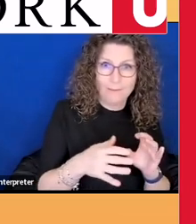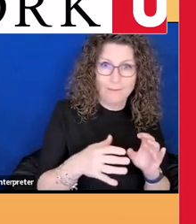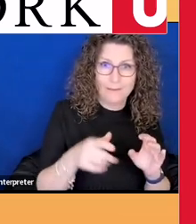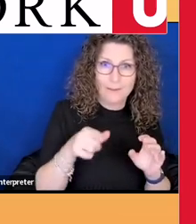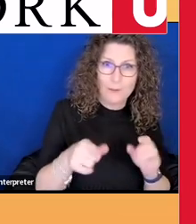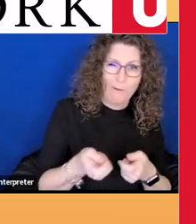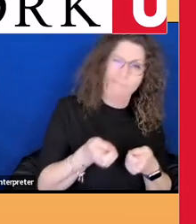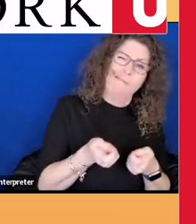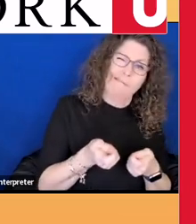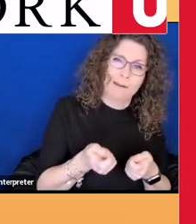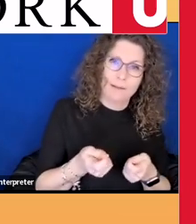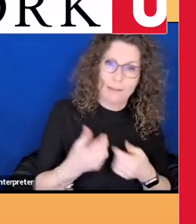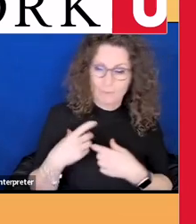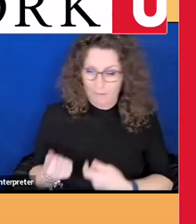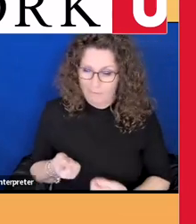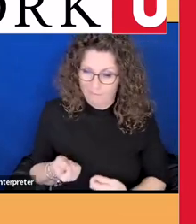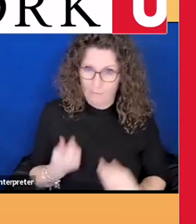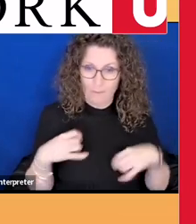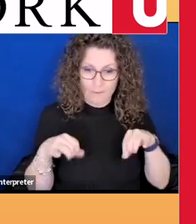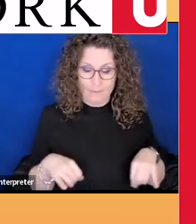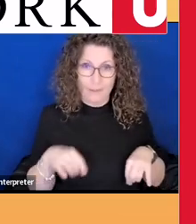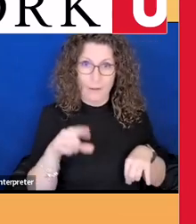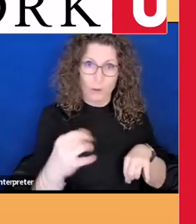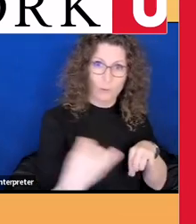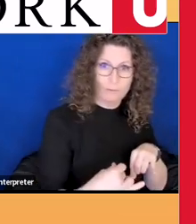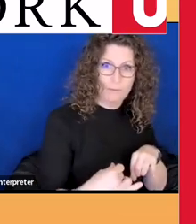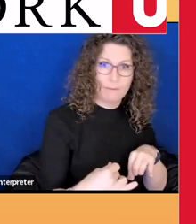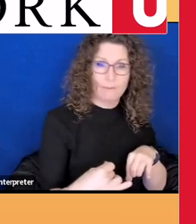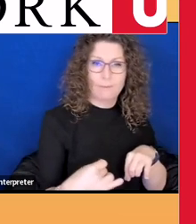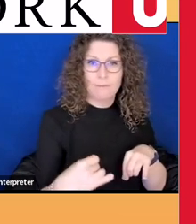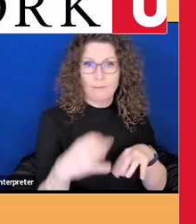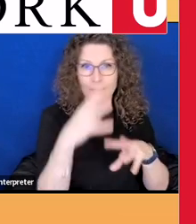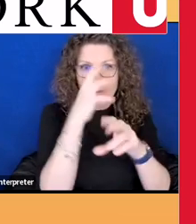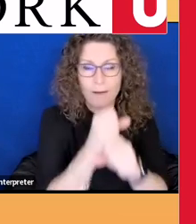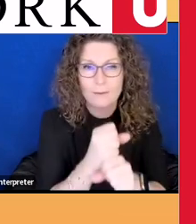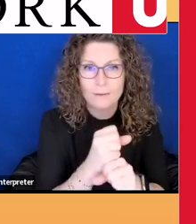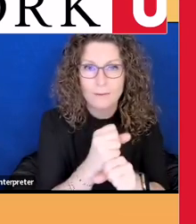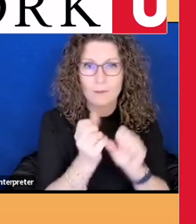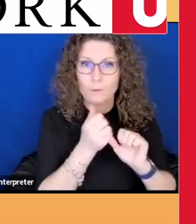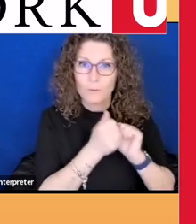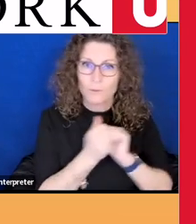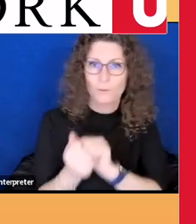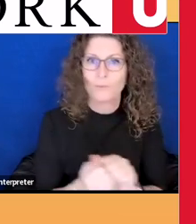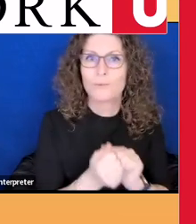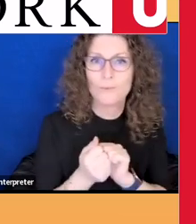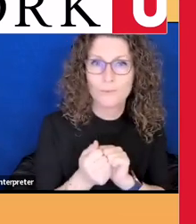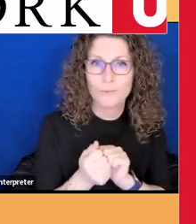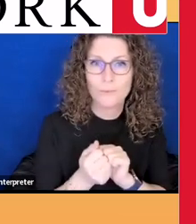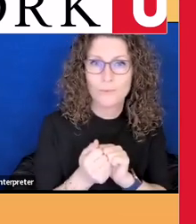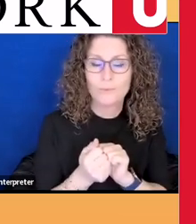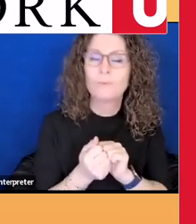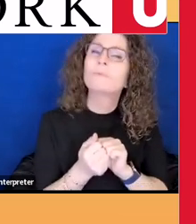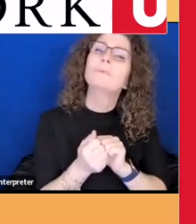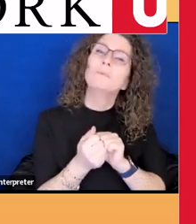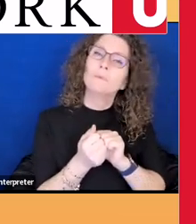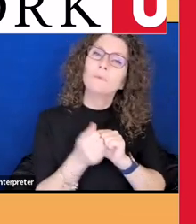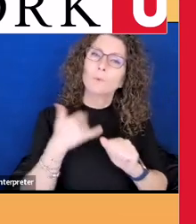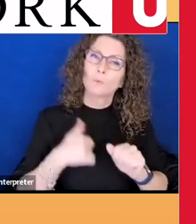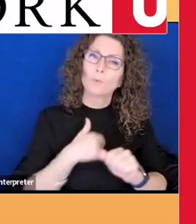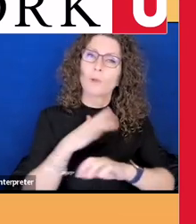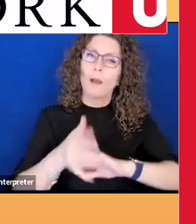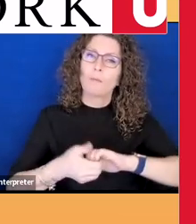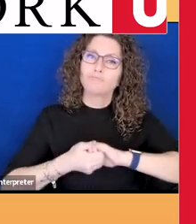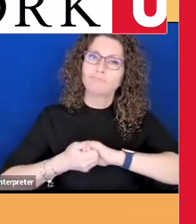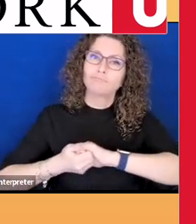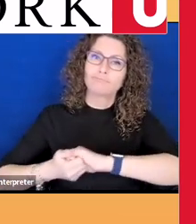you pin me in this place. We are now together. We form a solid. We are